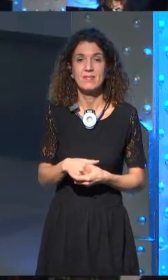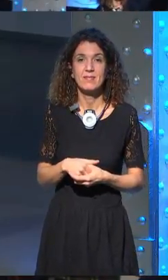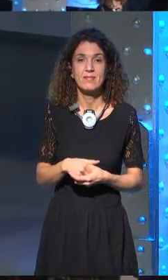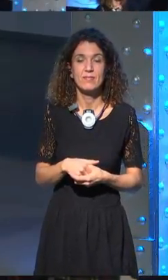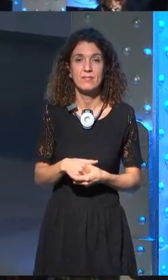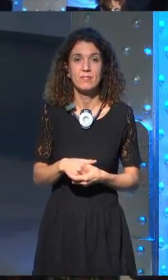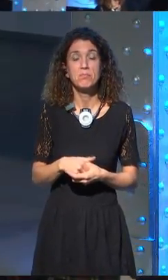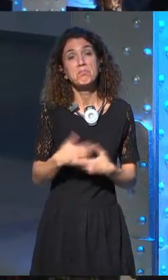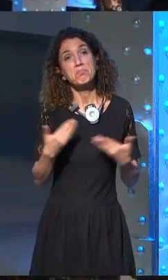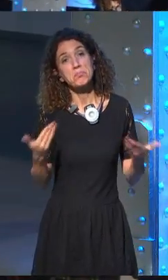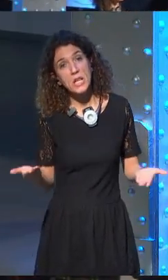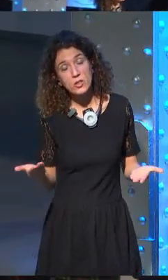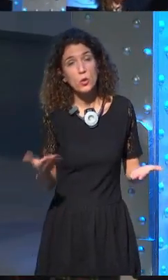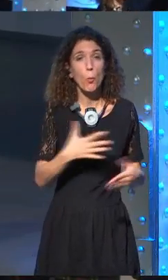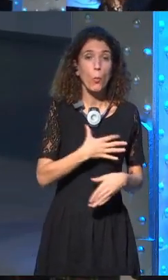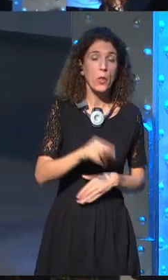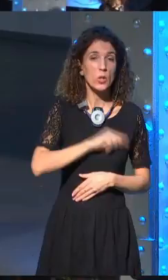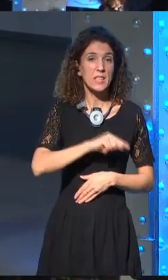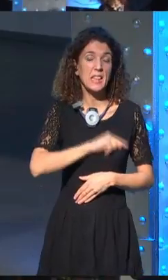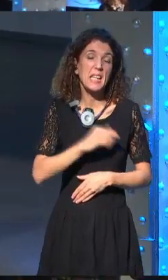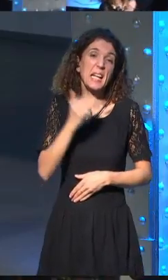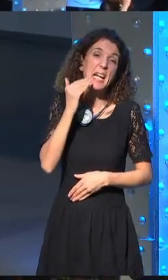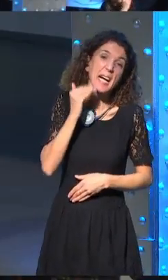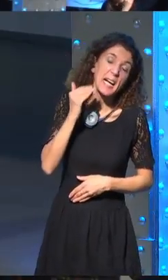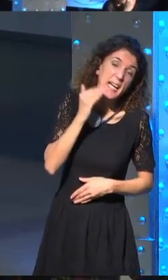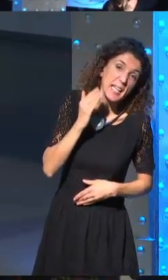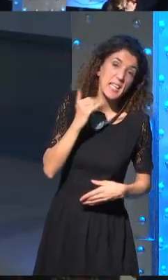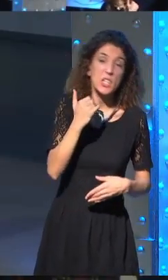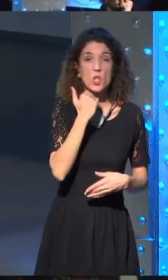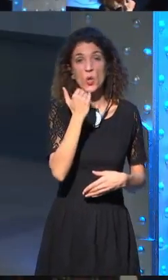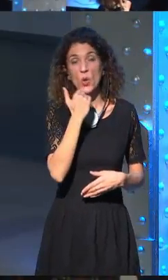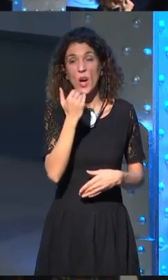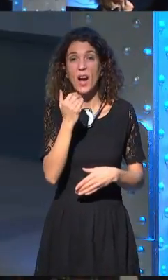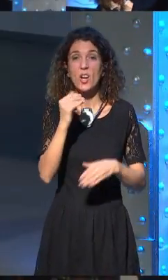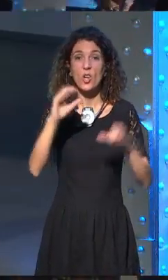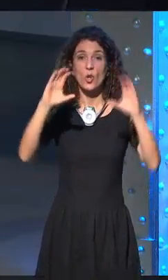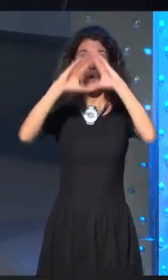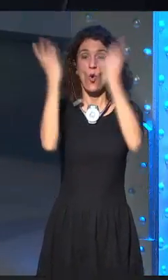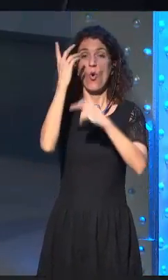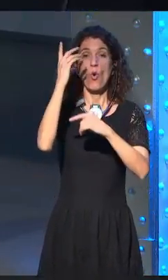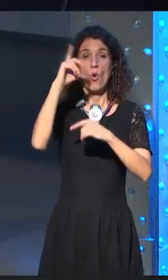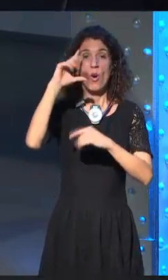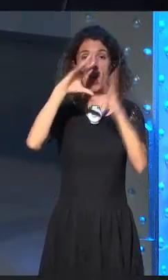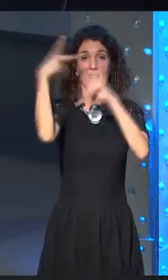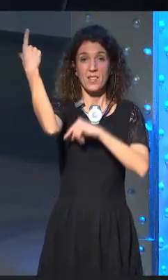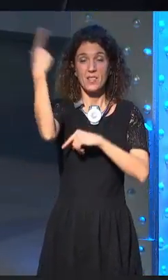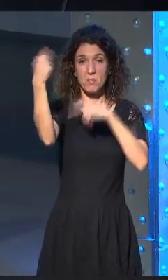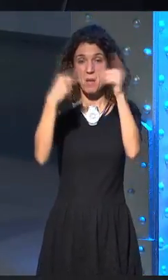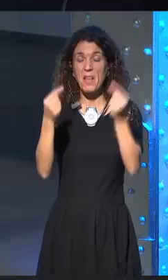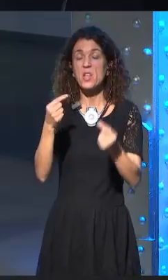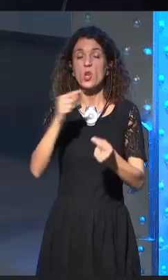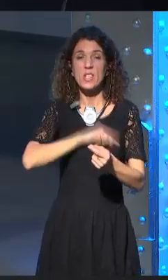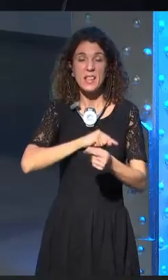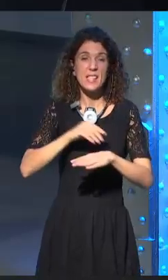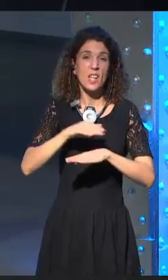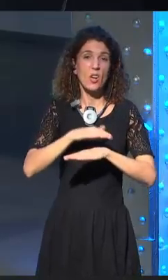You can relate to them because when they get to space, they don't look good at first. They're not comfortable. They kind of look a lot like we do when you